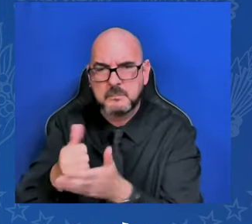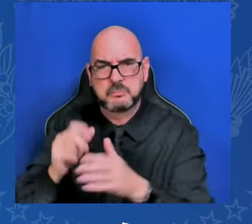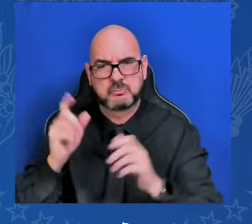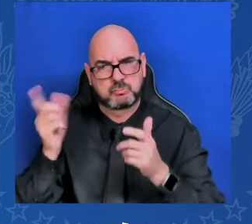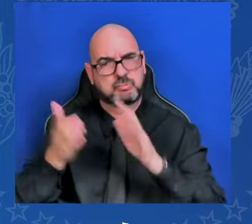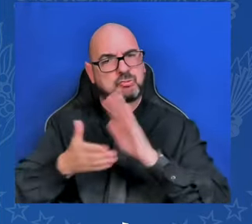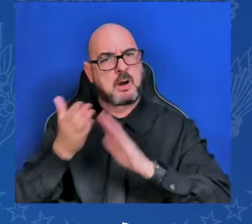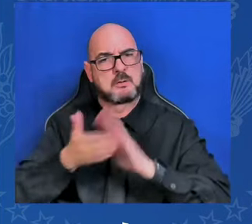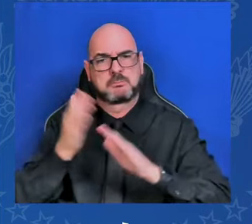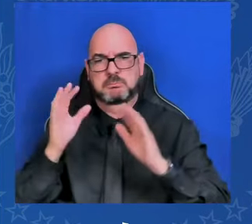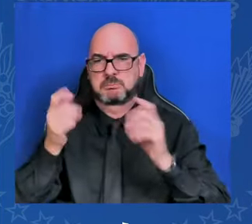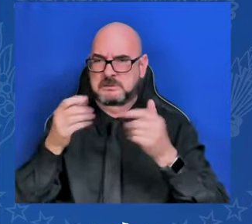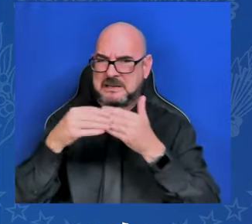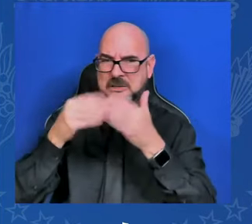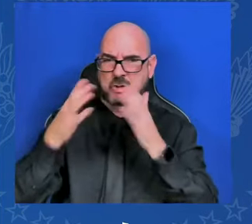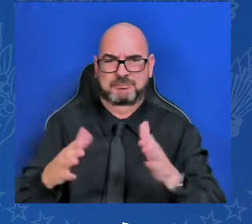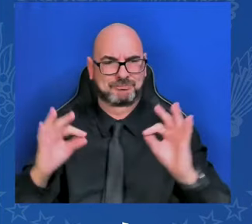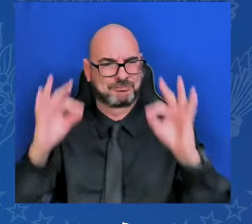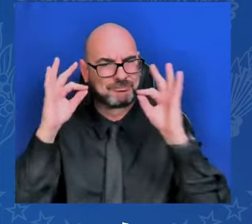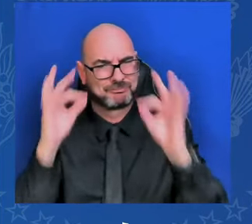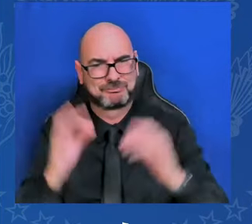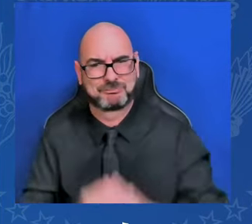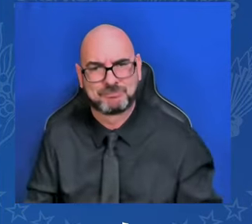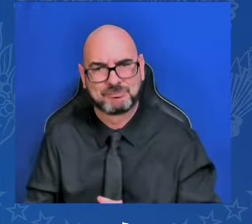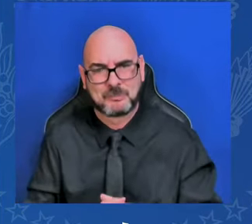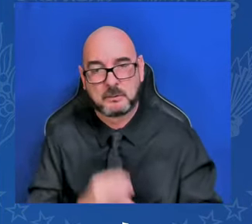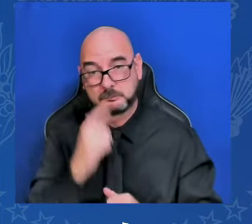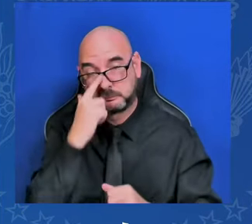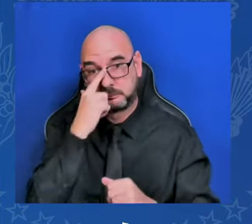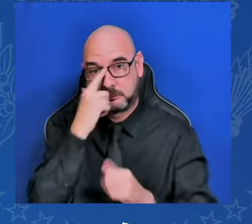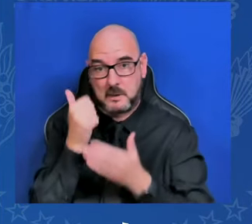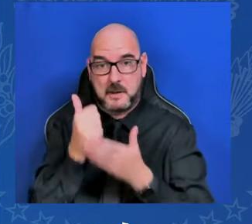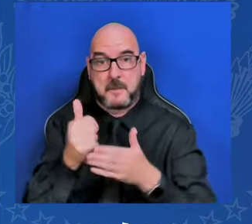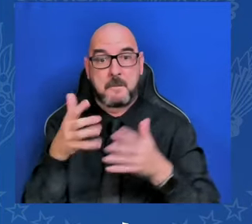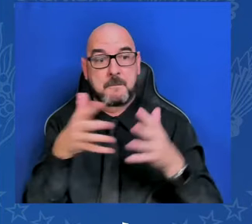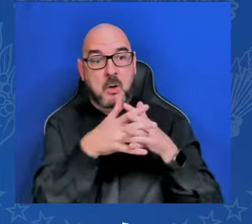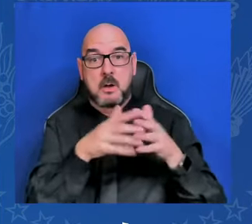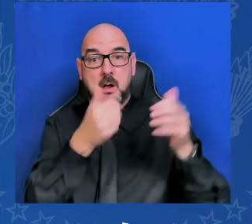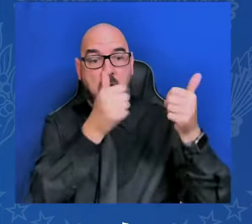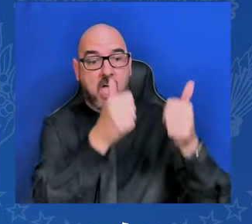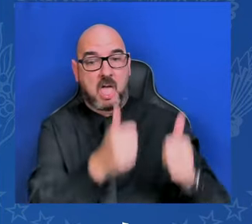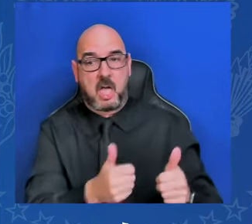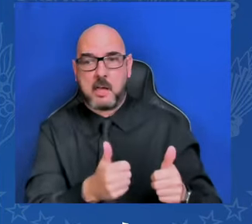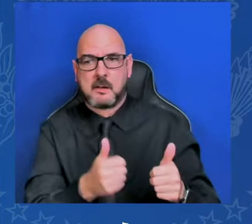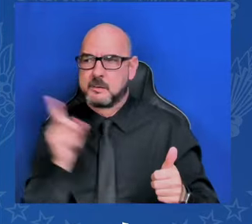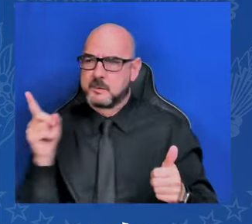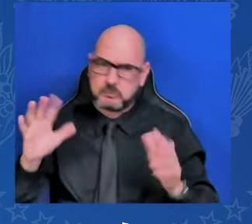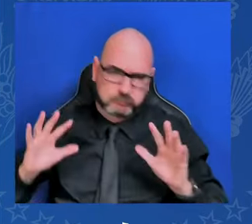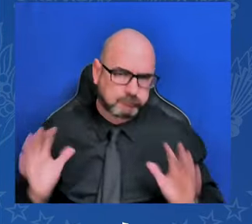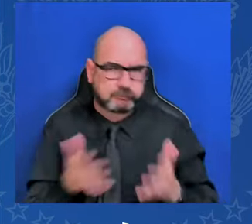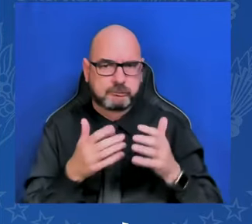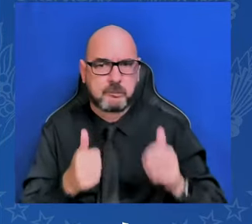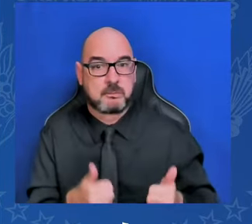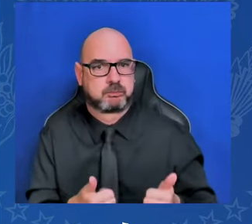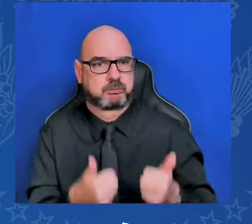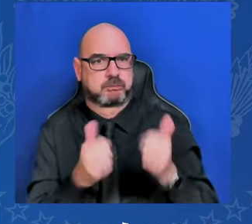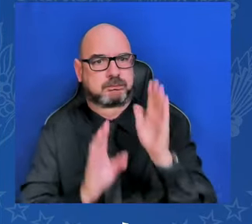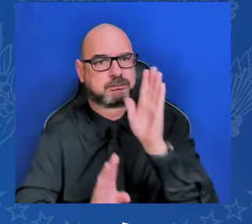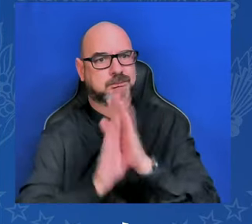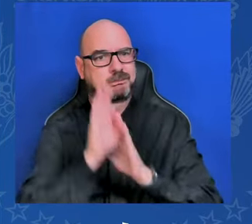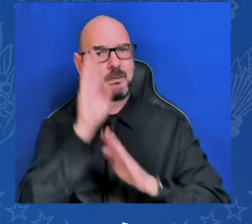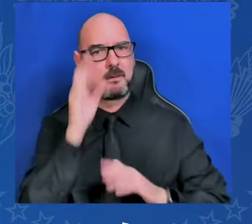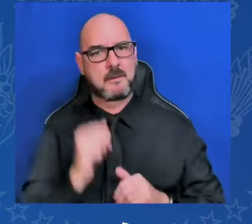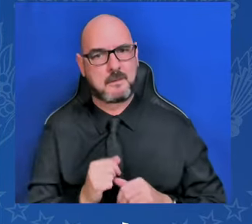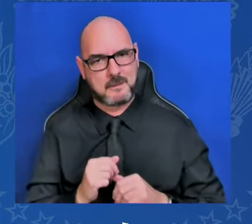the American turnaround story. We know that President Joe Biden is a man with a plan to finish the